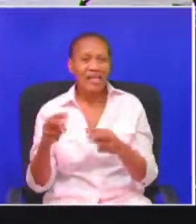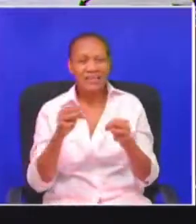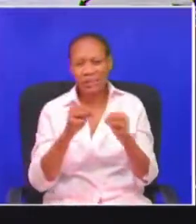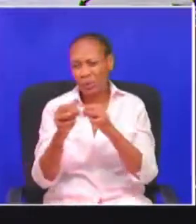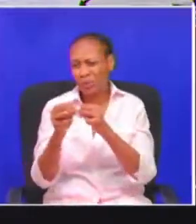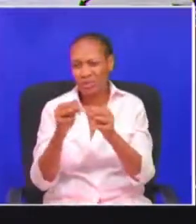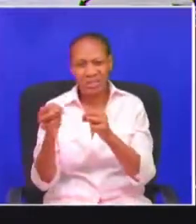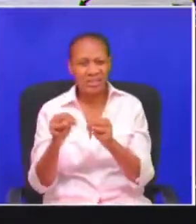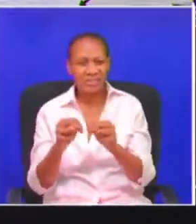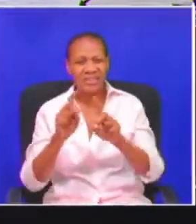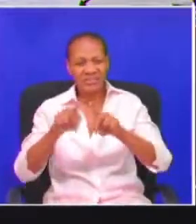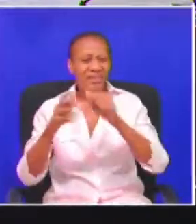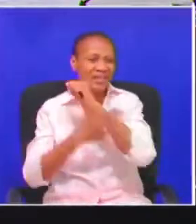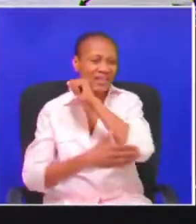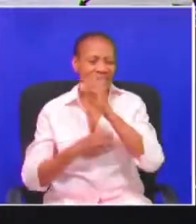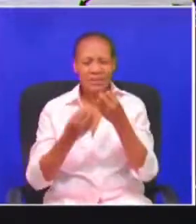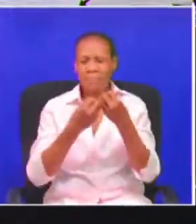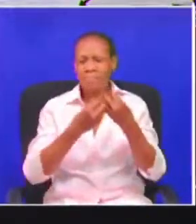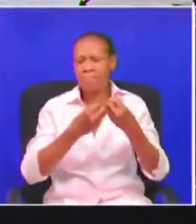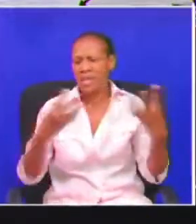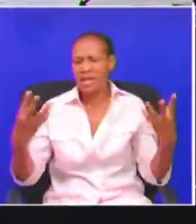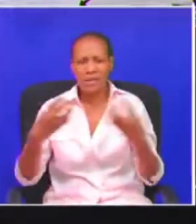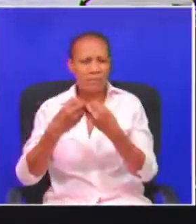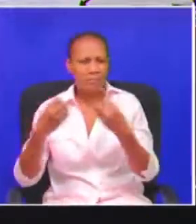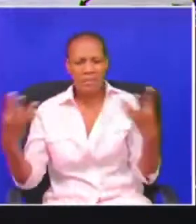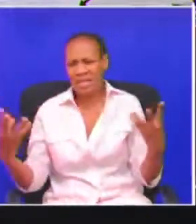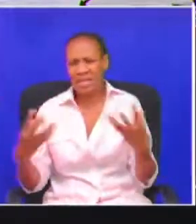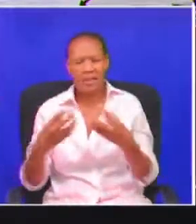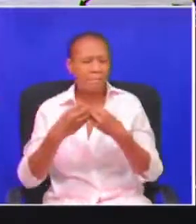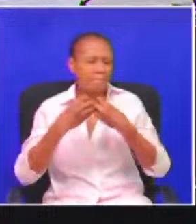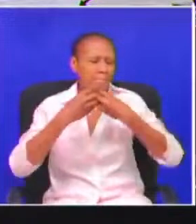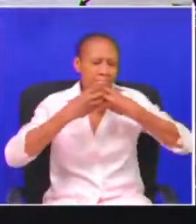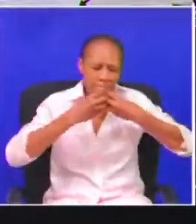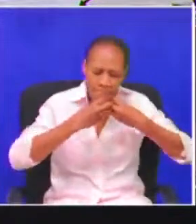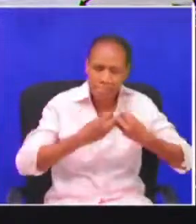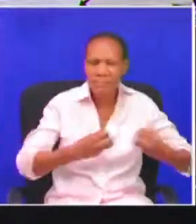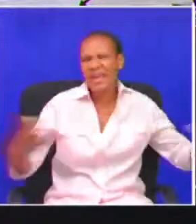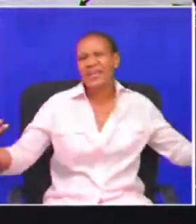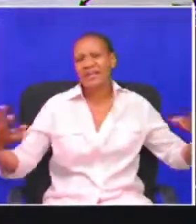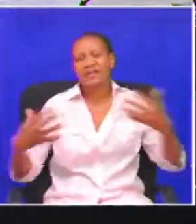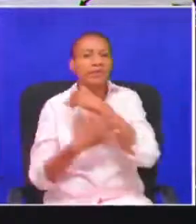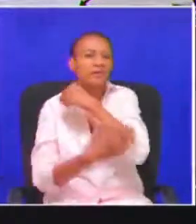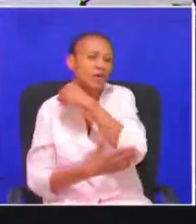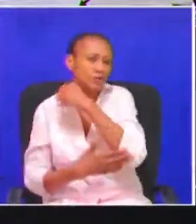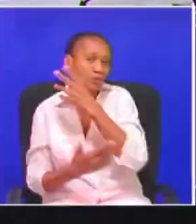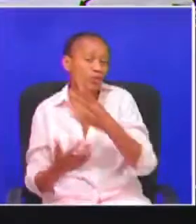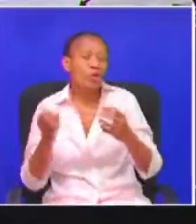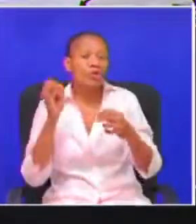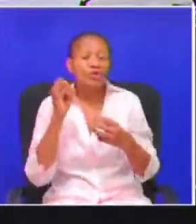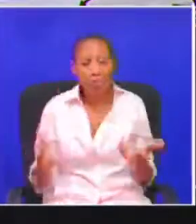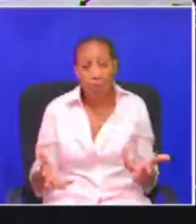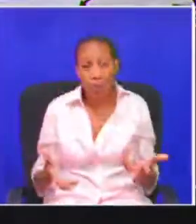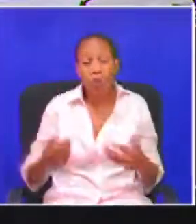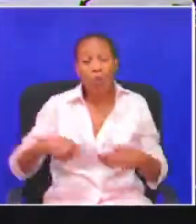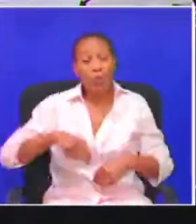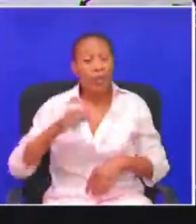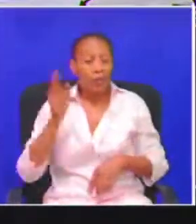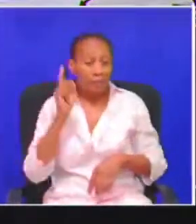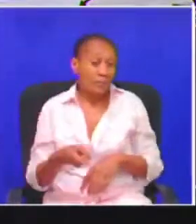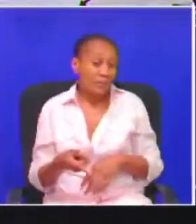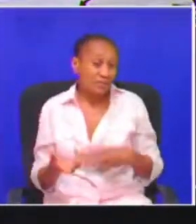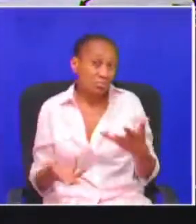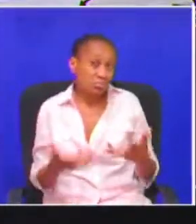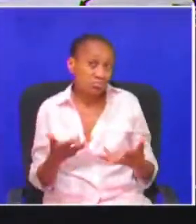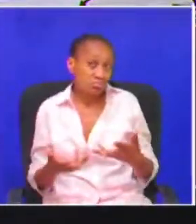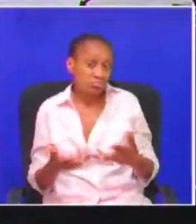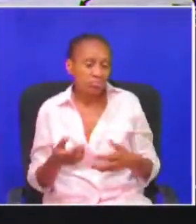Day announcement. They are dealing with a plethora of countries, so we need to be